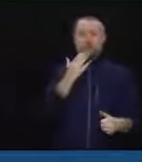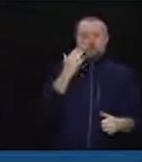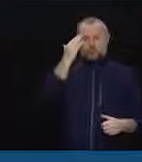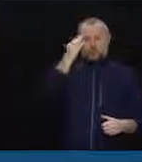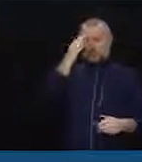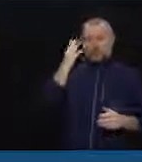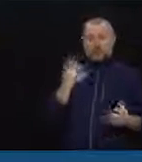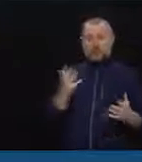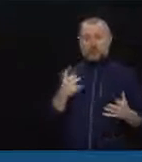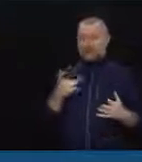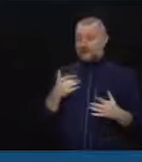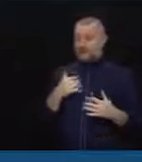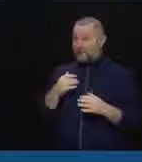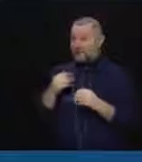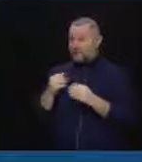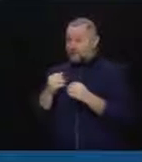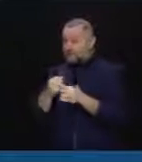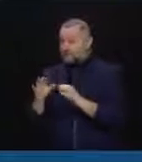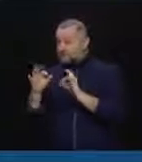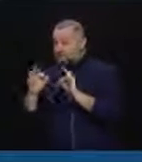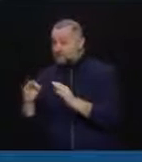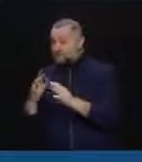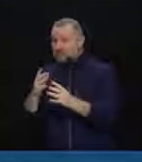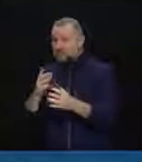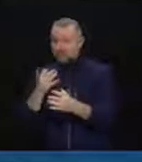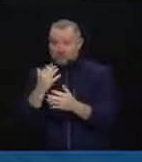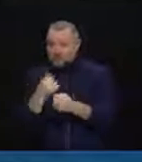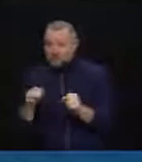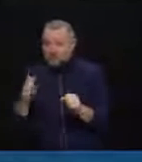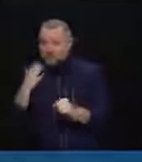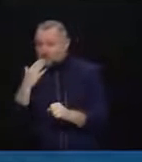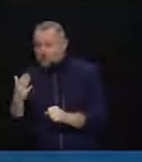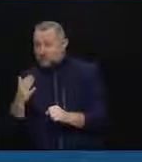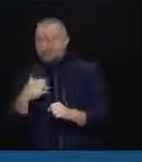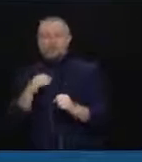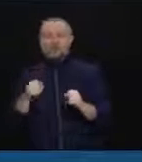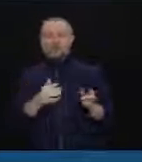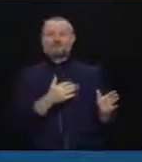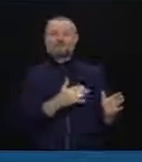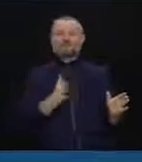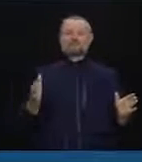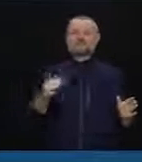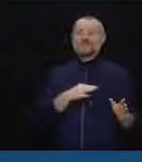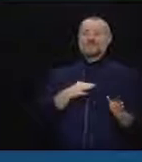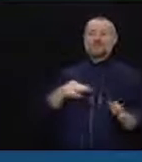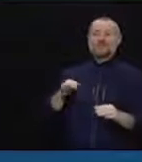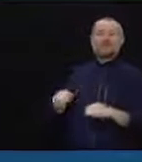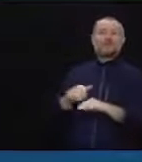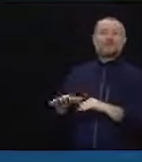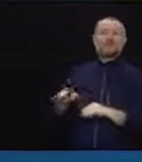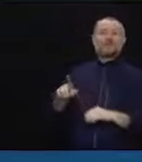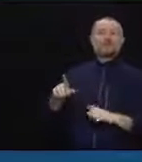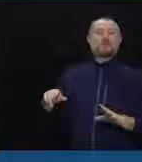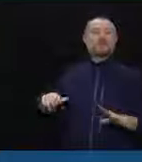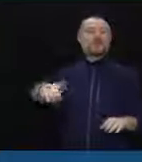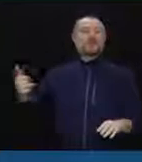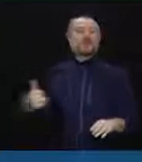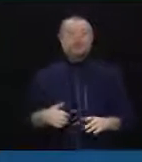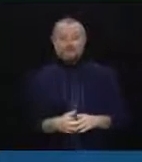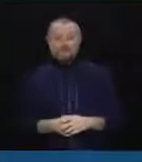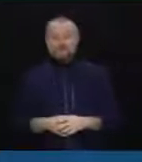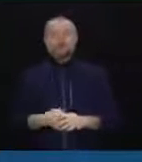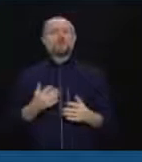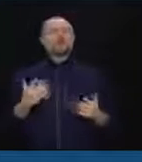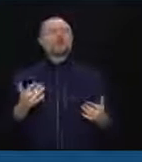to another one, we have that flexibility. So now our total hospital bed census is about the same, and the healthcare workers are